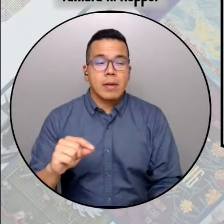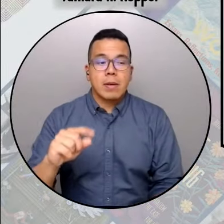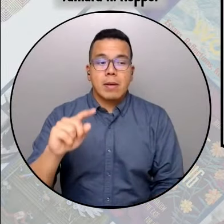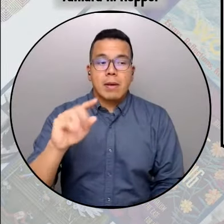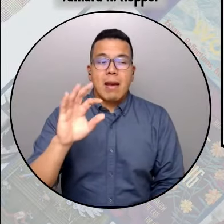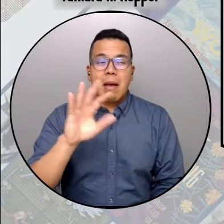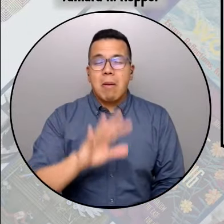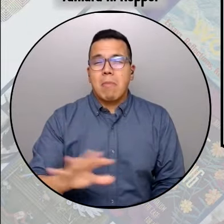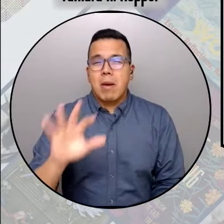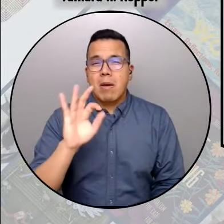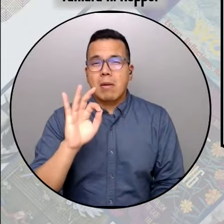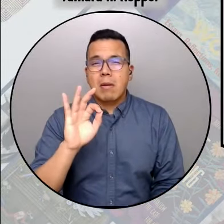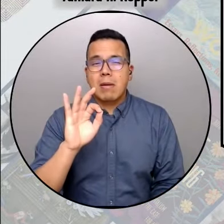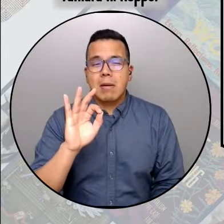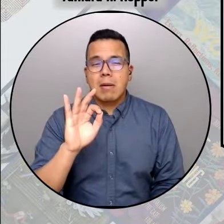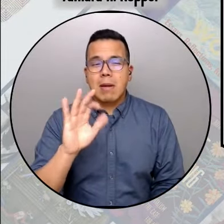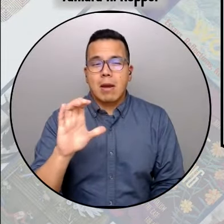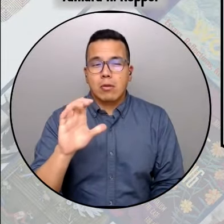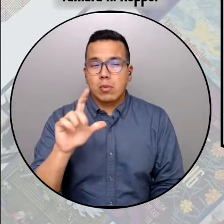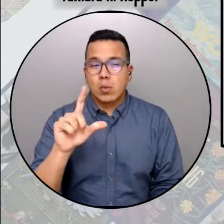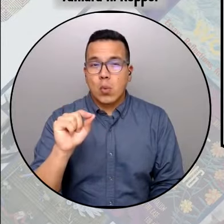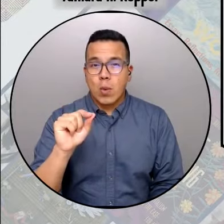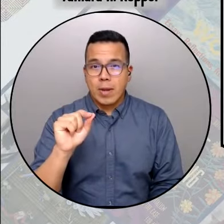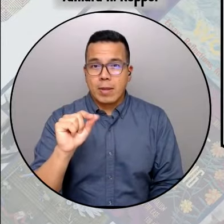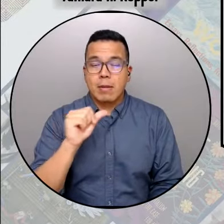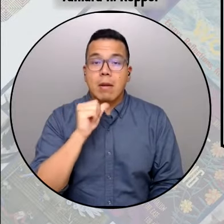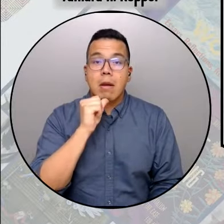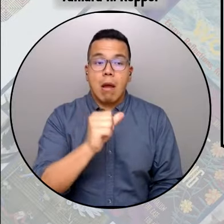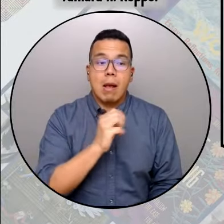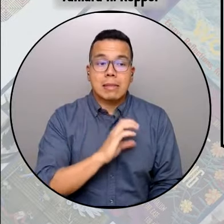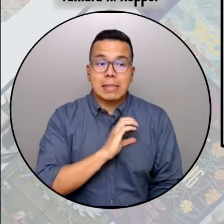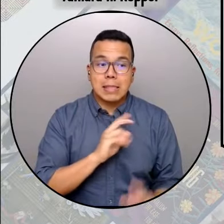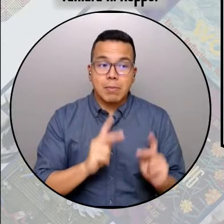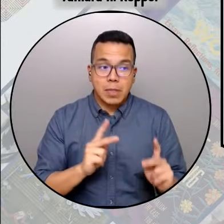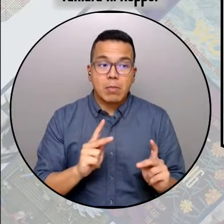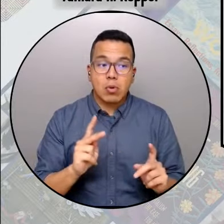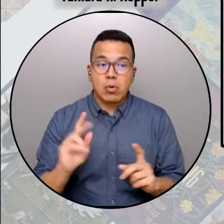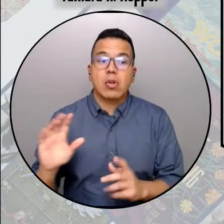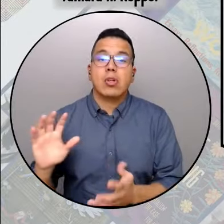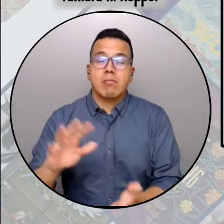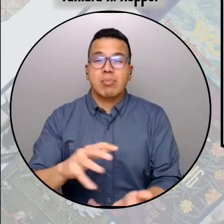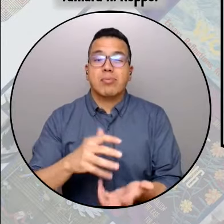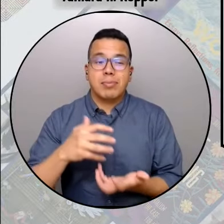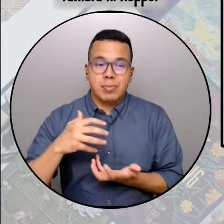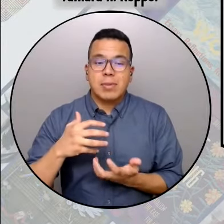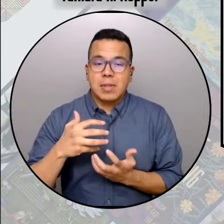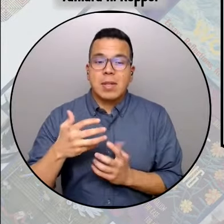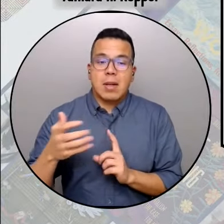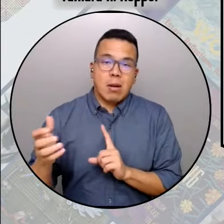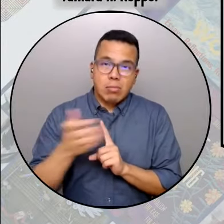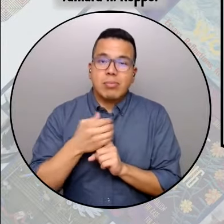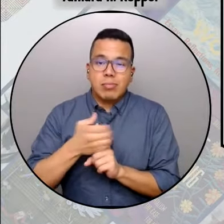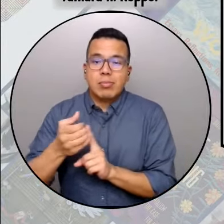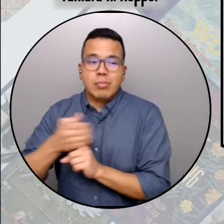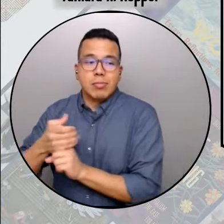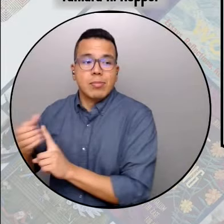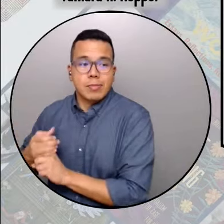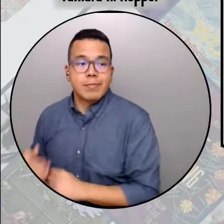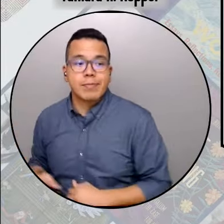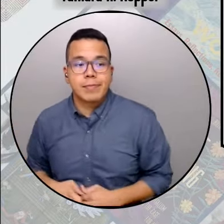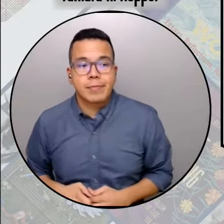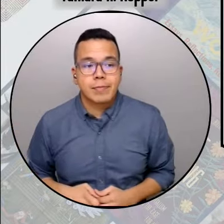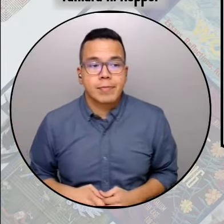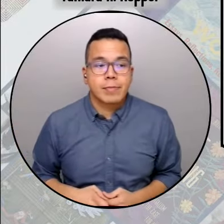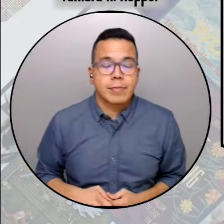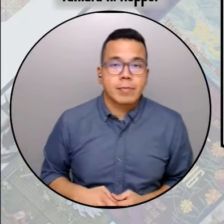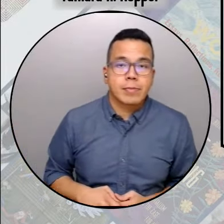this. Now, a 2011 report found, and one of the things that 287G gets kind of touted as,